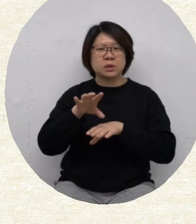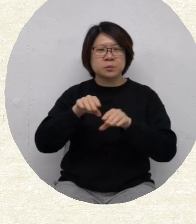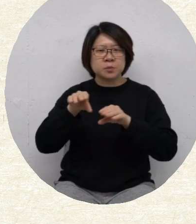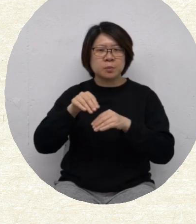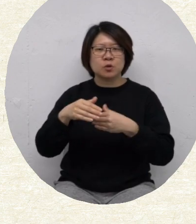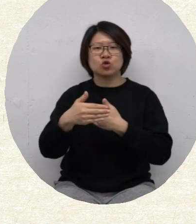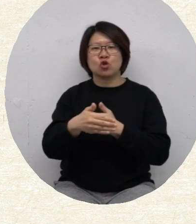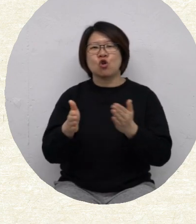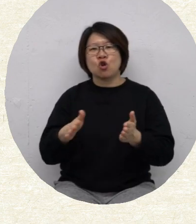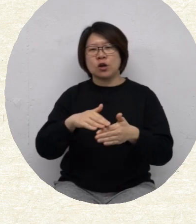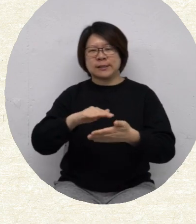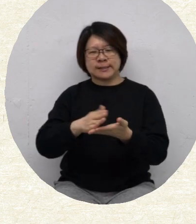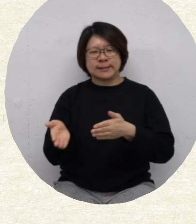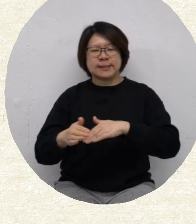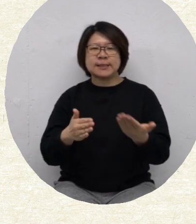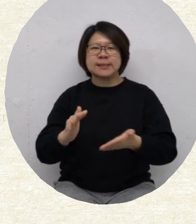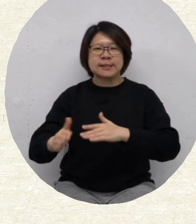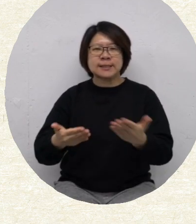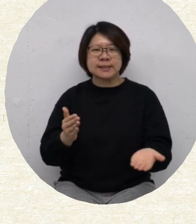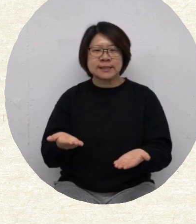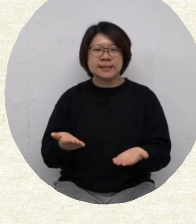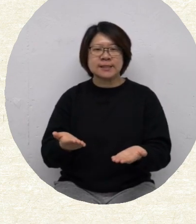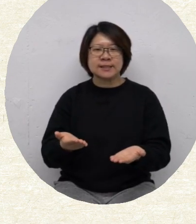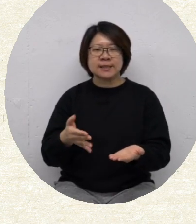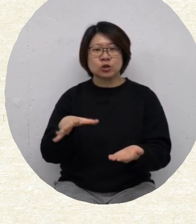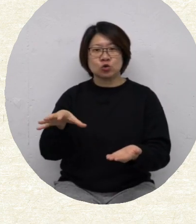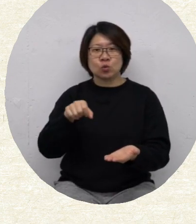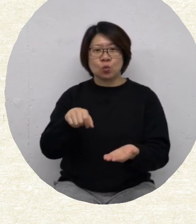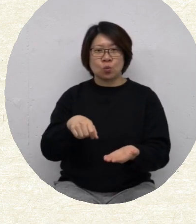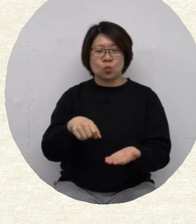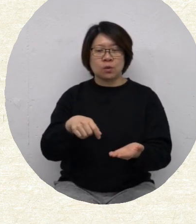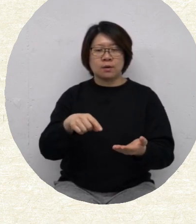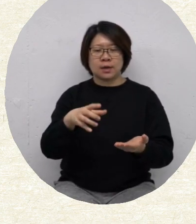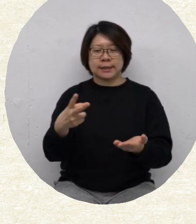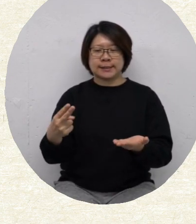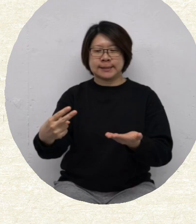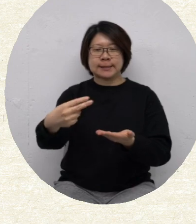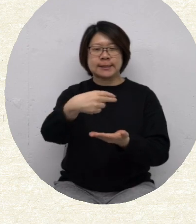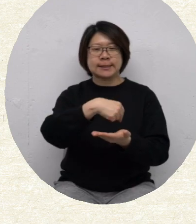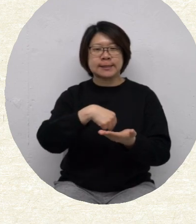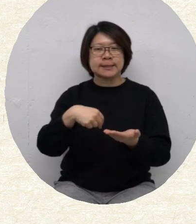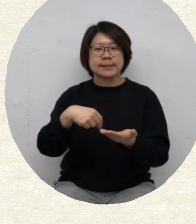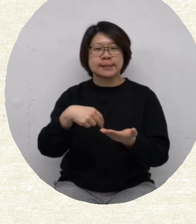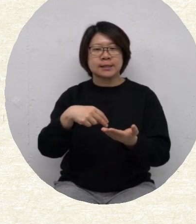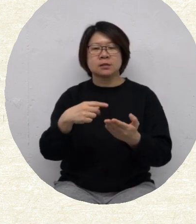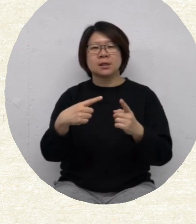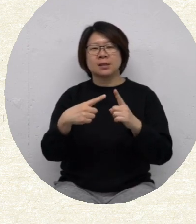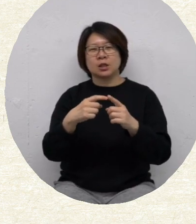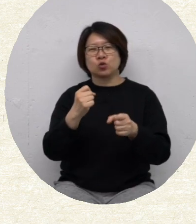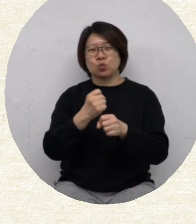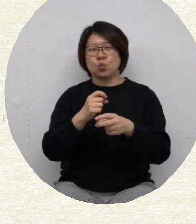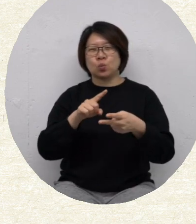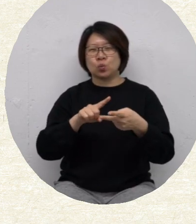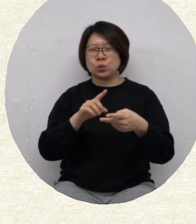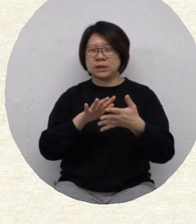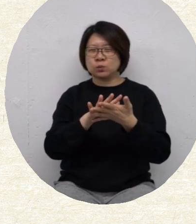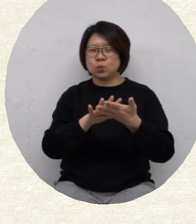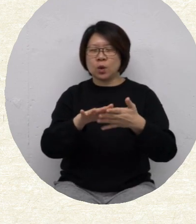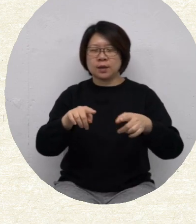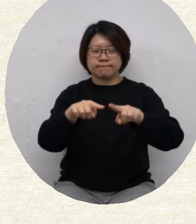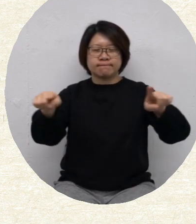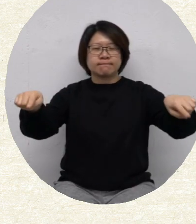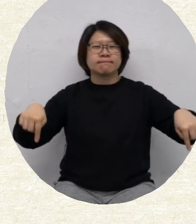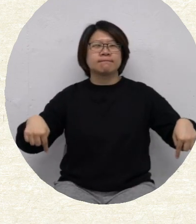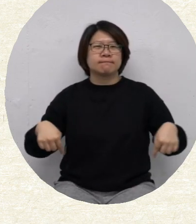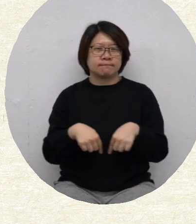recycling, I noticed interesting shapes and began to collect them. My studio practice often begins with